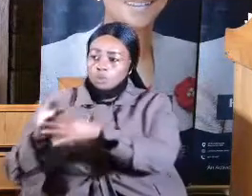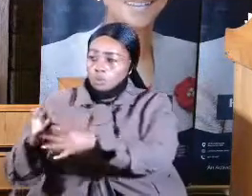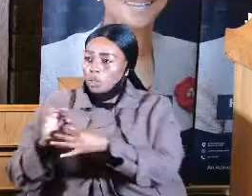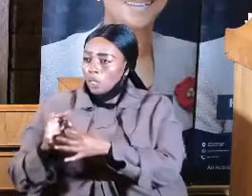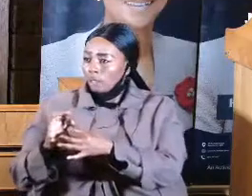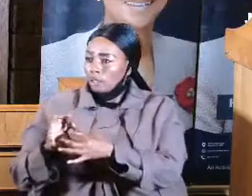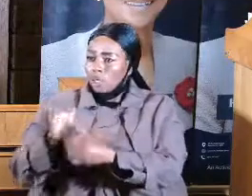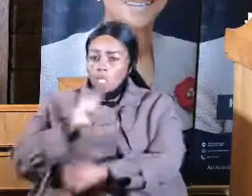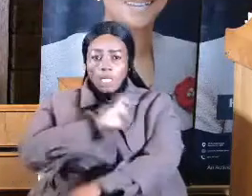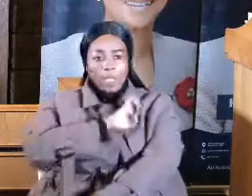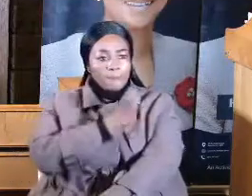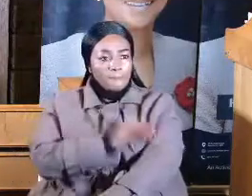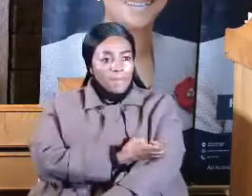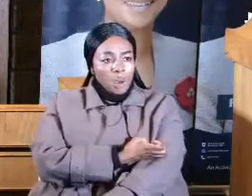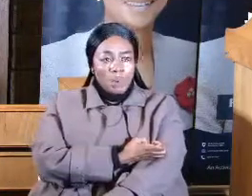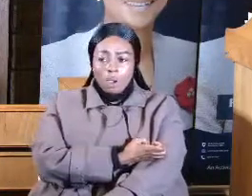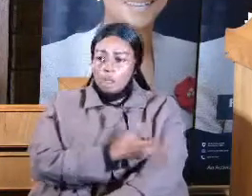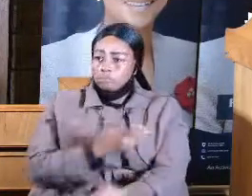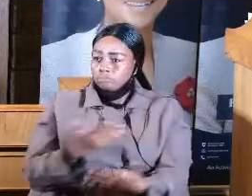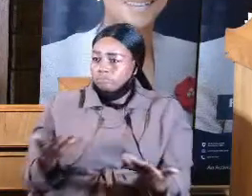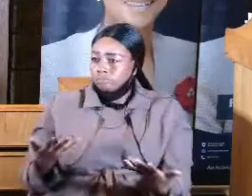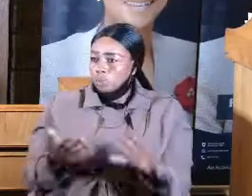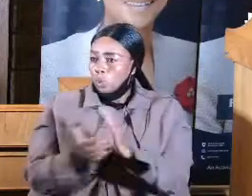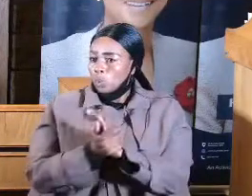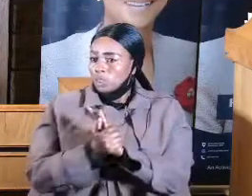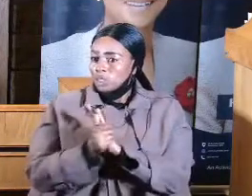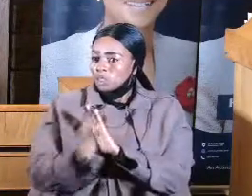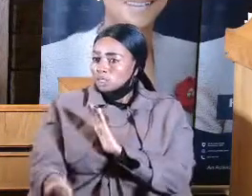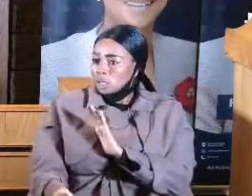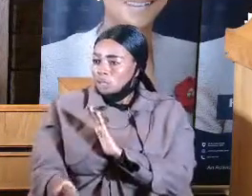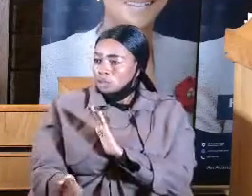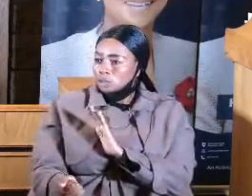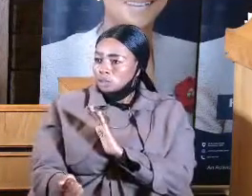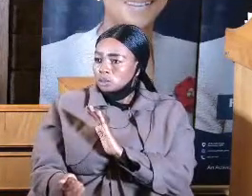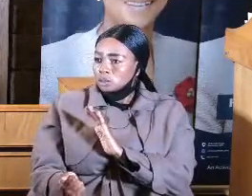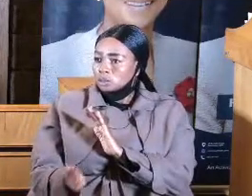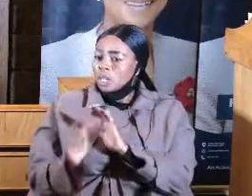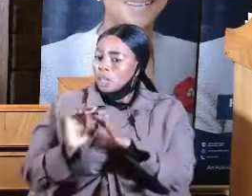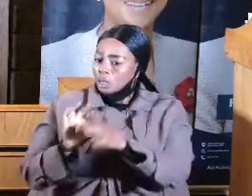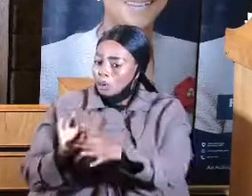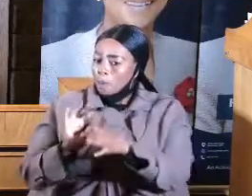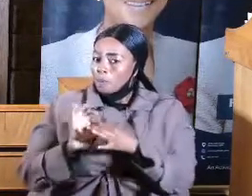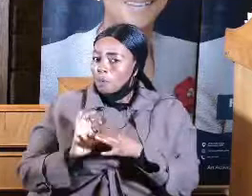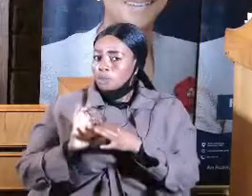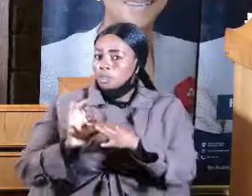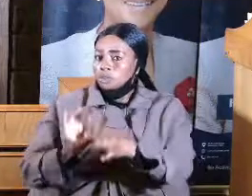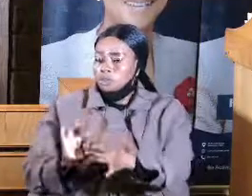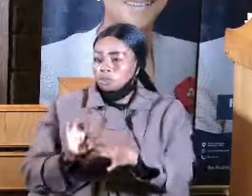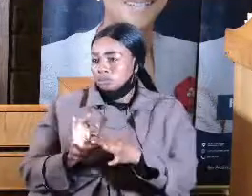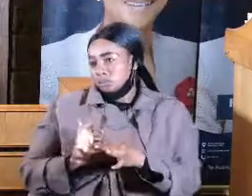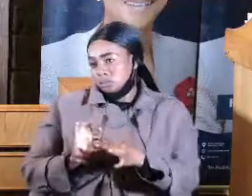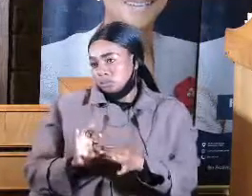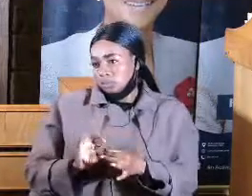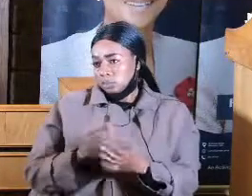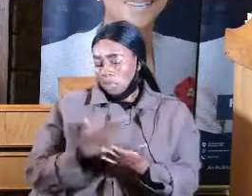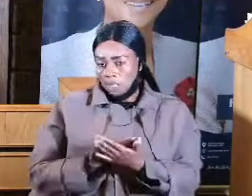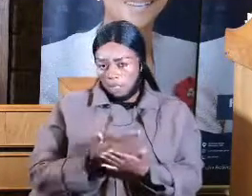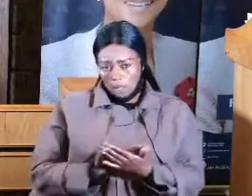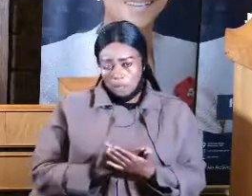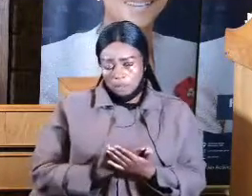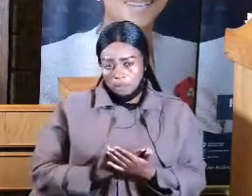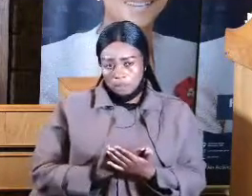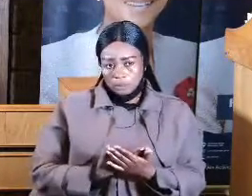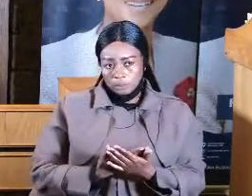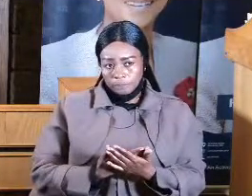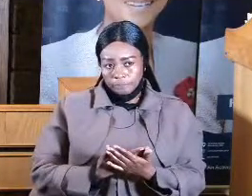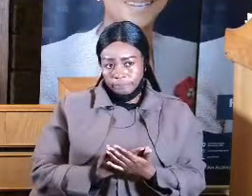empower them with skills and work, cooperate. They can be able,